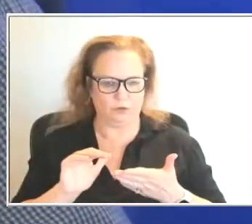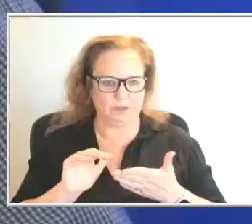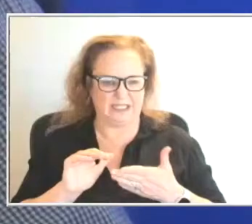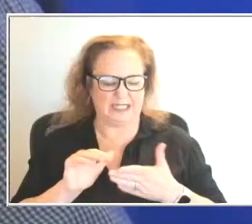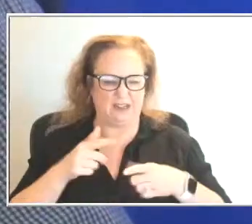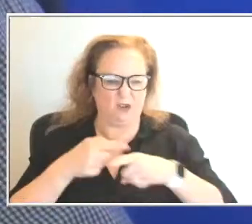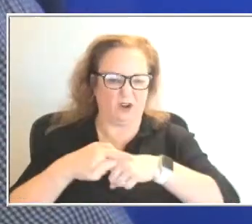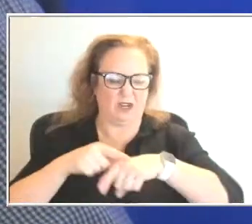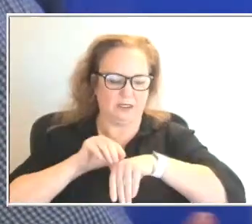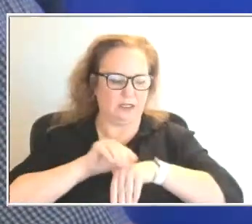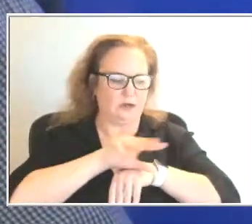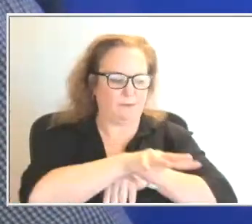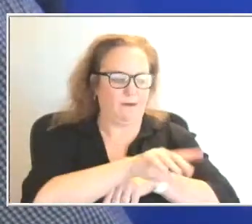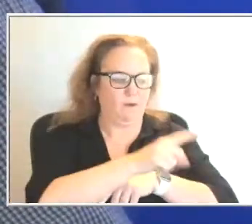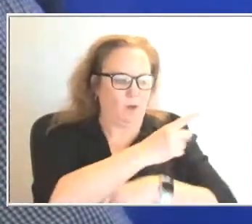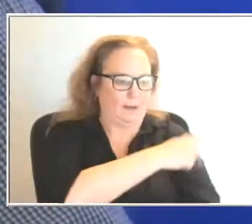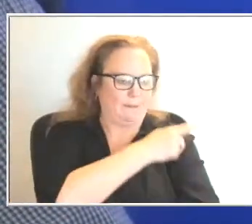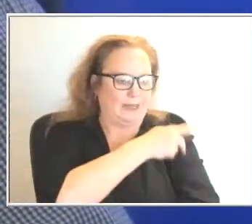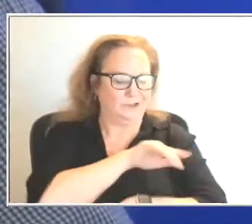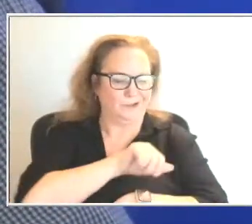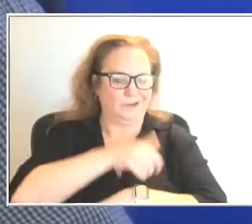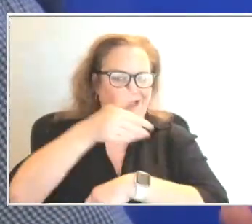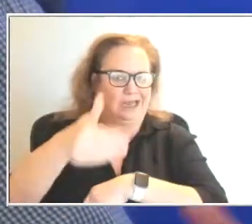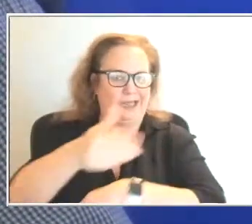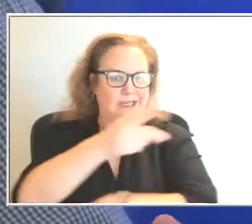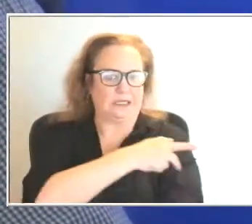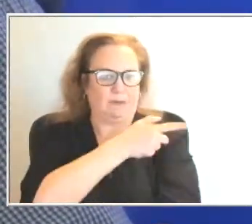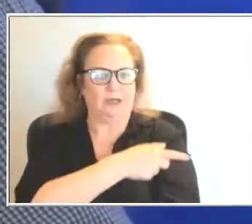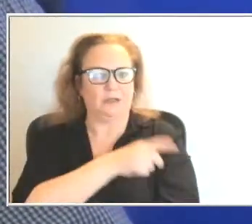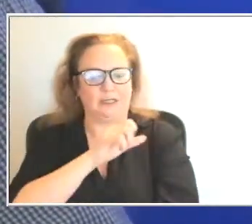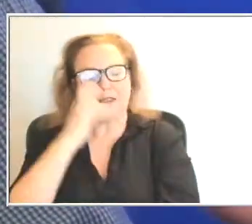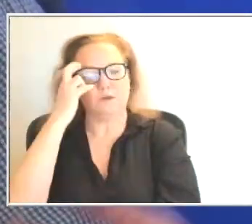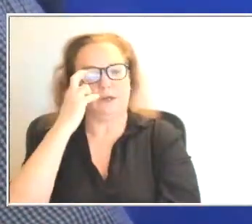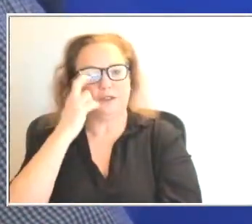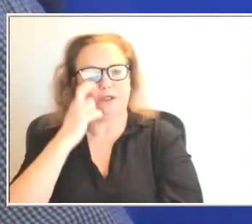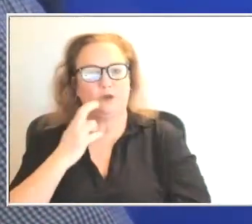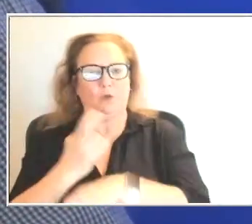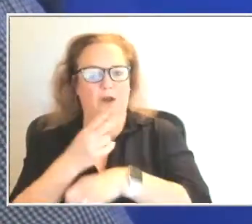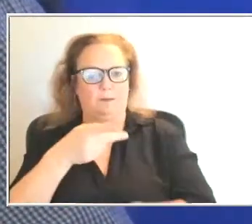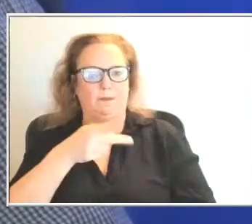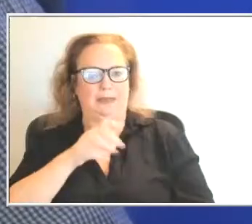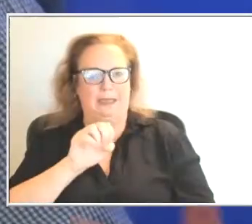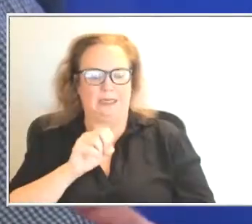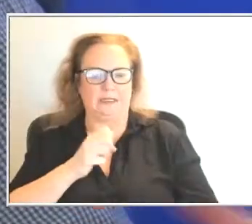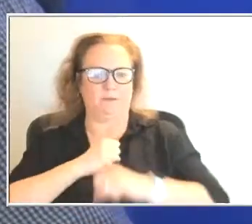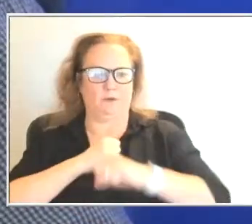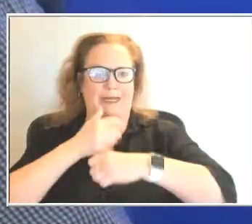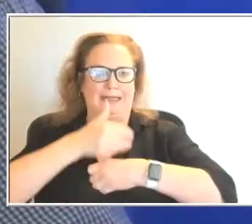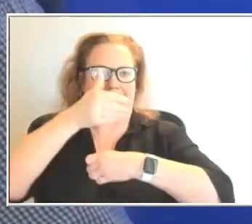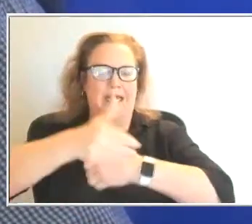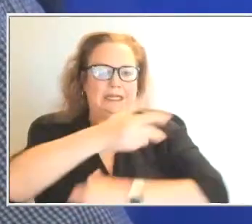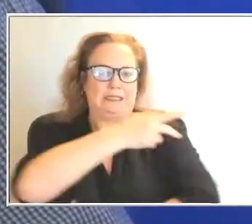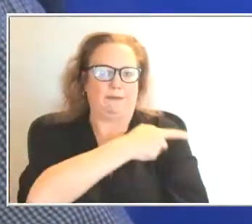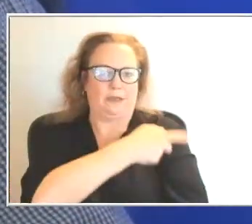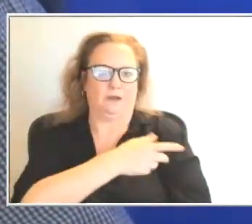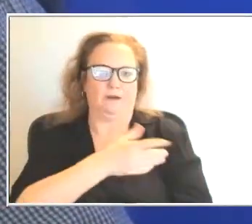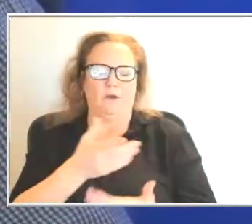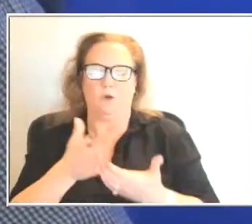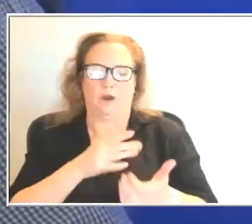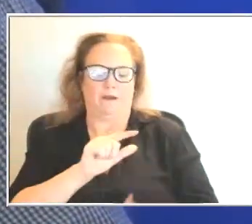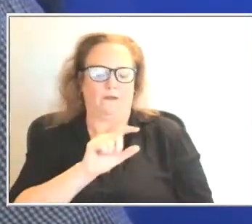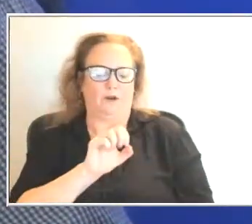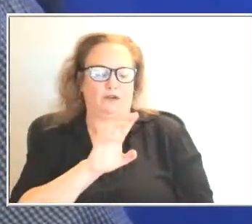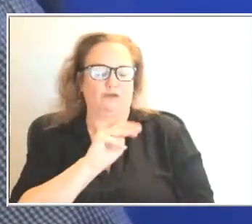from one patient to another, and that's really the reason why you wear PPE, is to protect the next patient from whatever germ is happening with